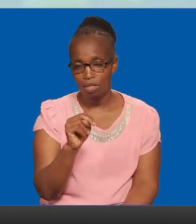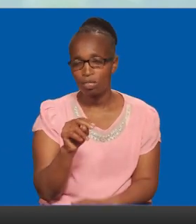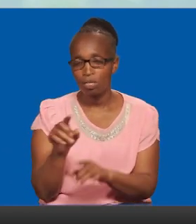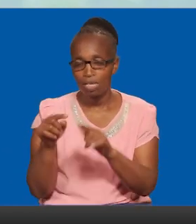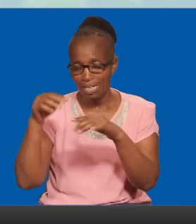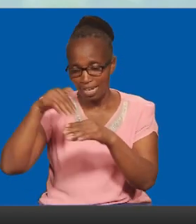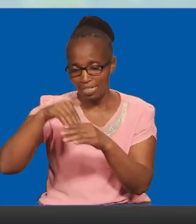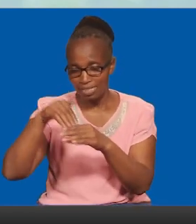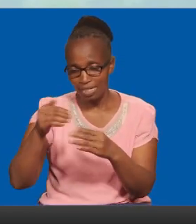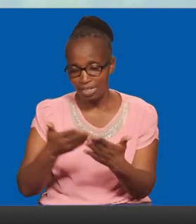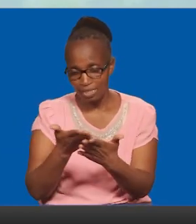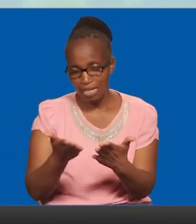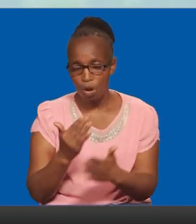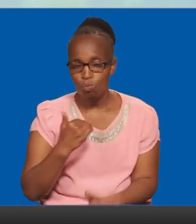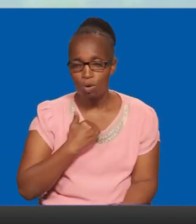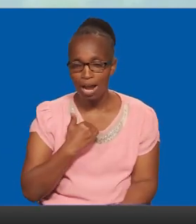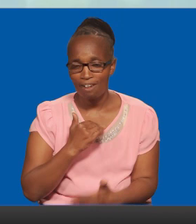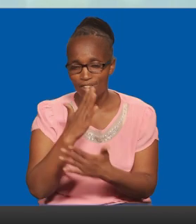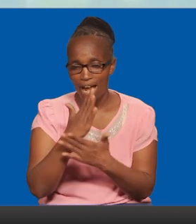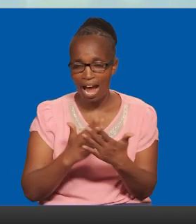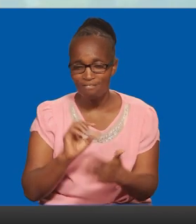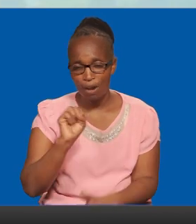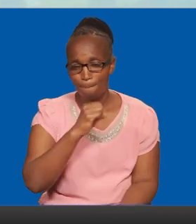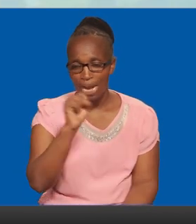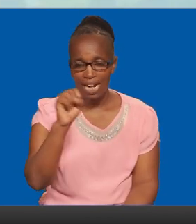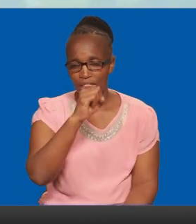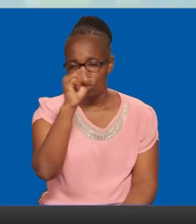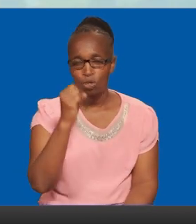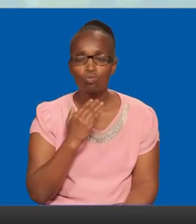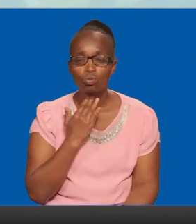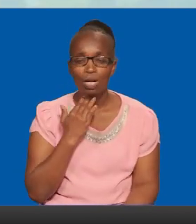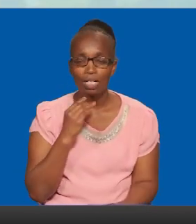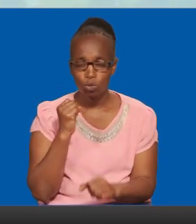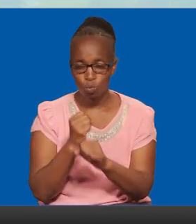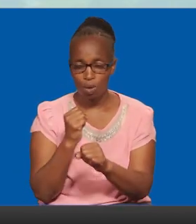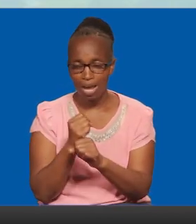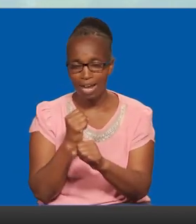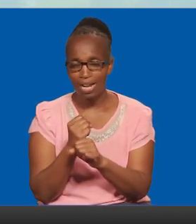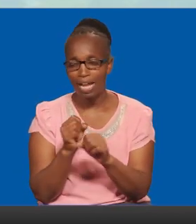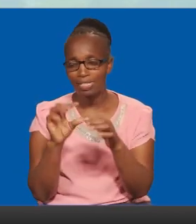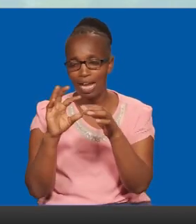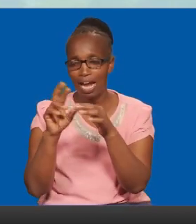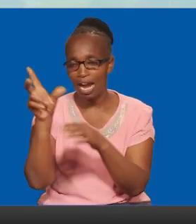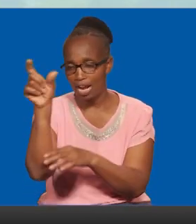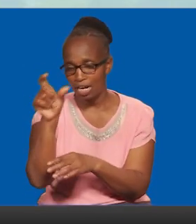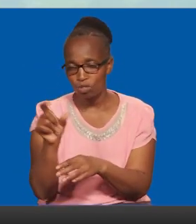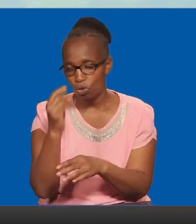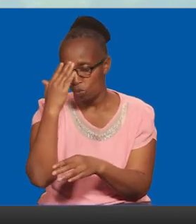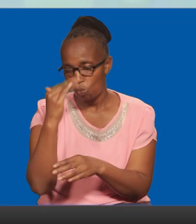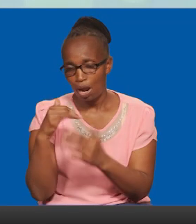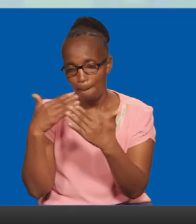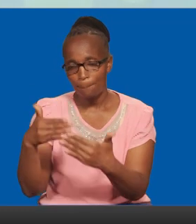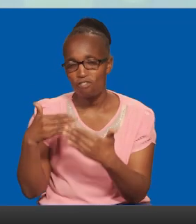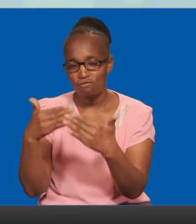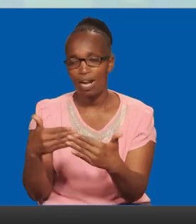City, Eldoret City Marathon. Hapa Nandi tuko na Koitalel Samoe Half Marathon. We want to work jointly as a region